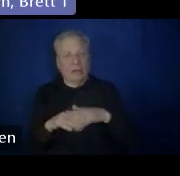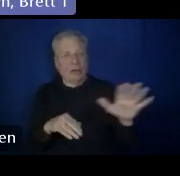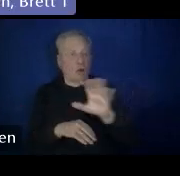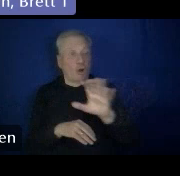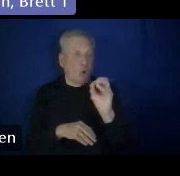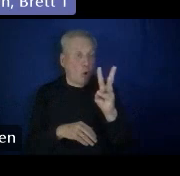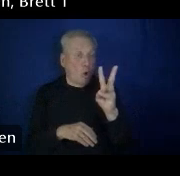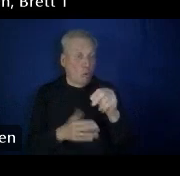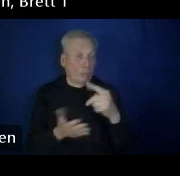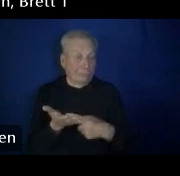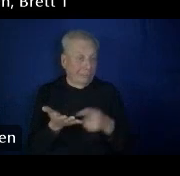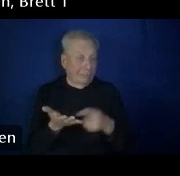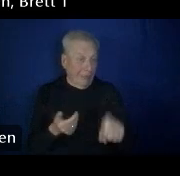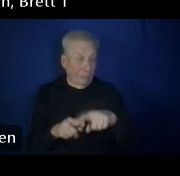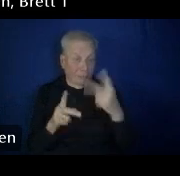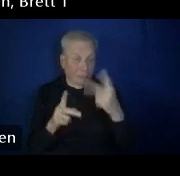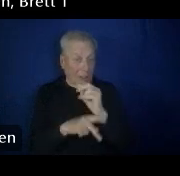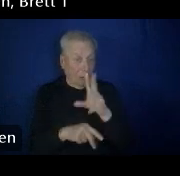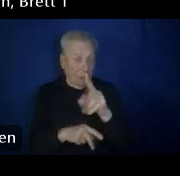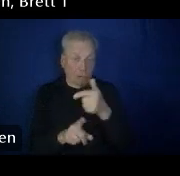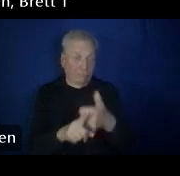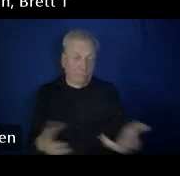have to figure it out.